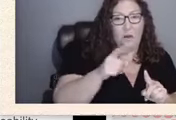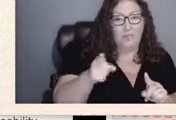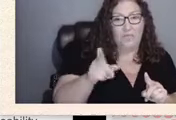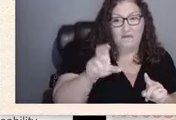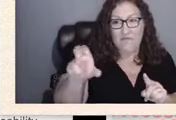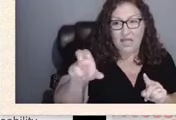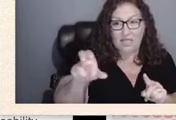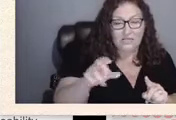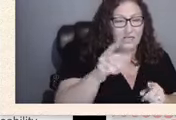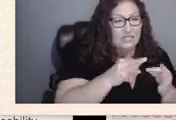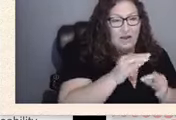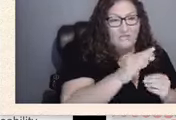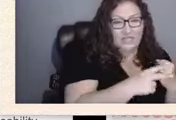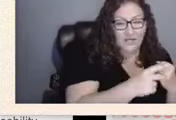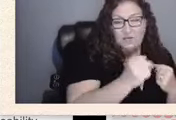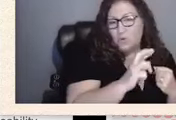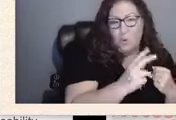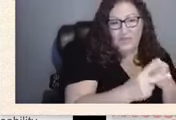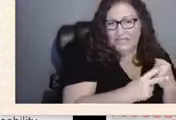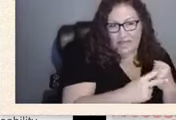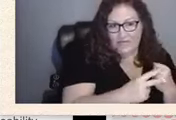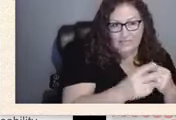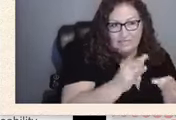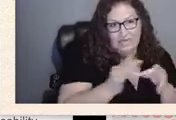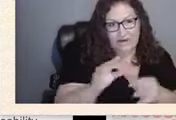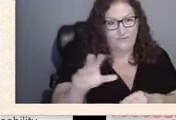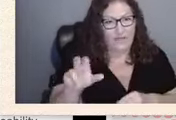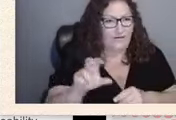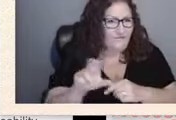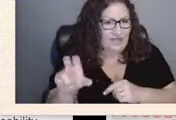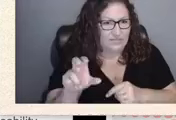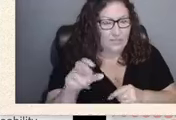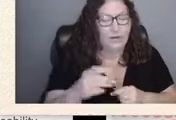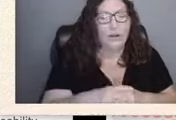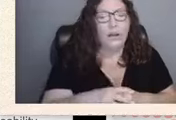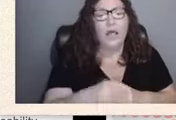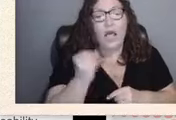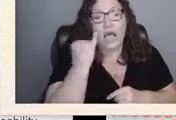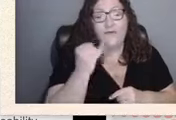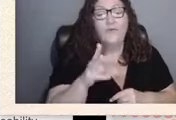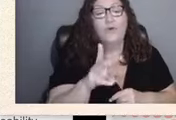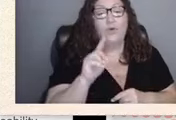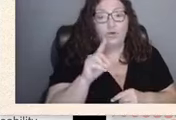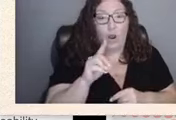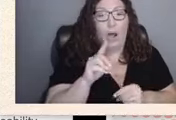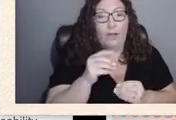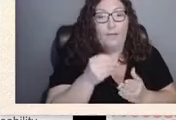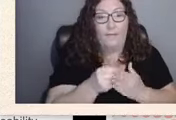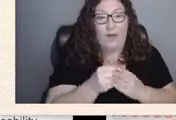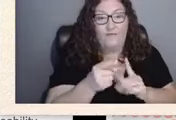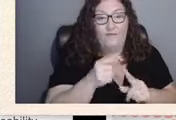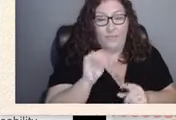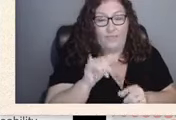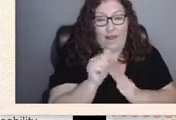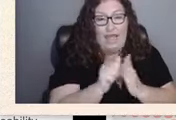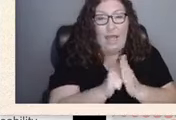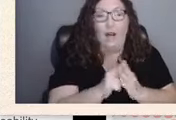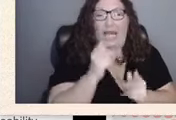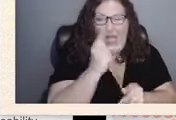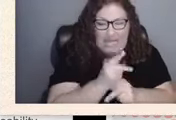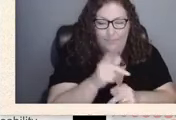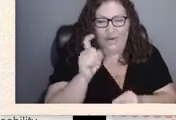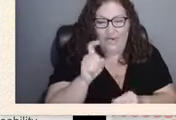you. And then also, we always recommend if you're taking money out of the Able account to keep the necessary documentation for the IRS